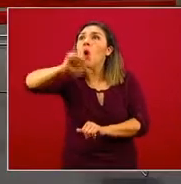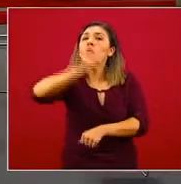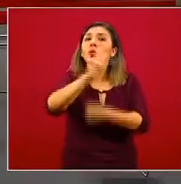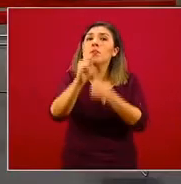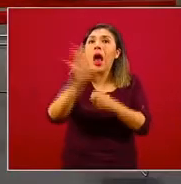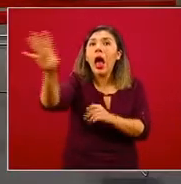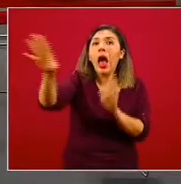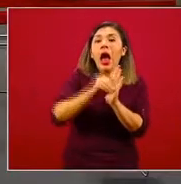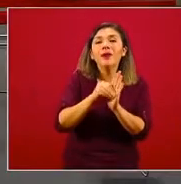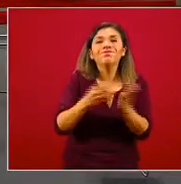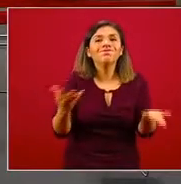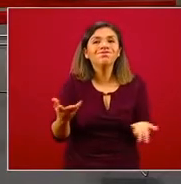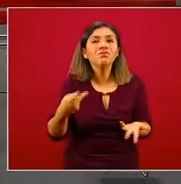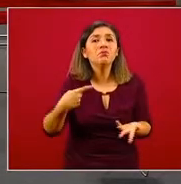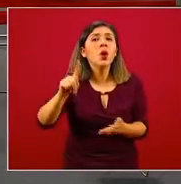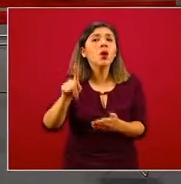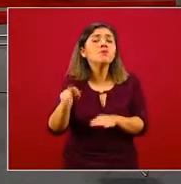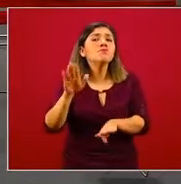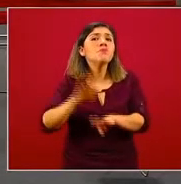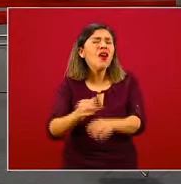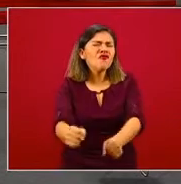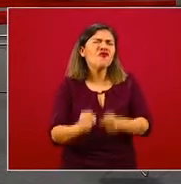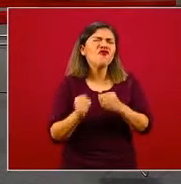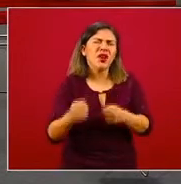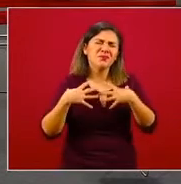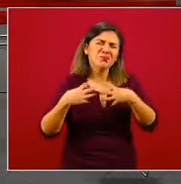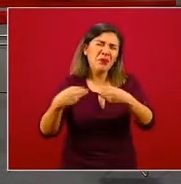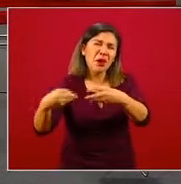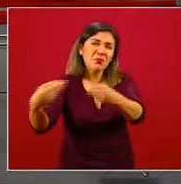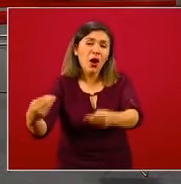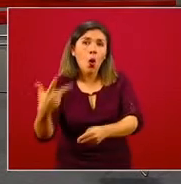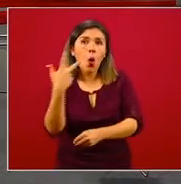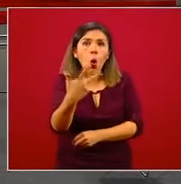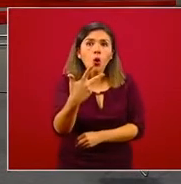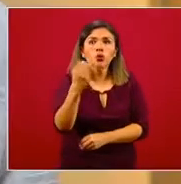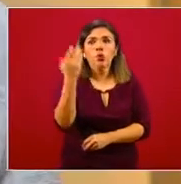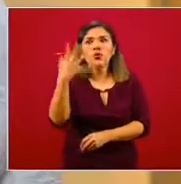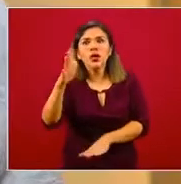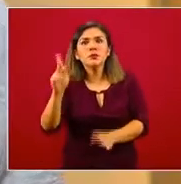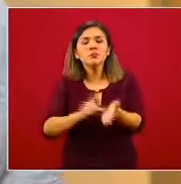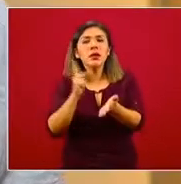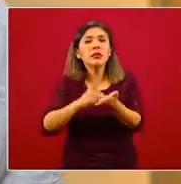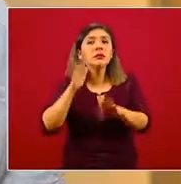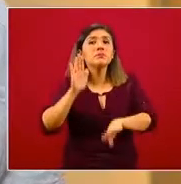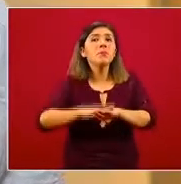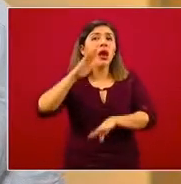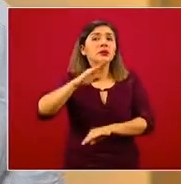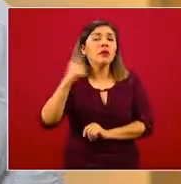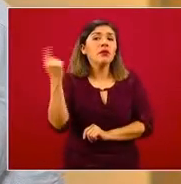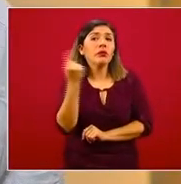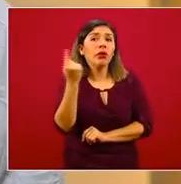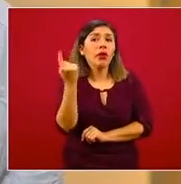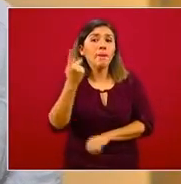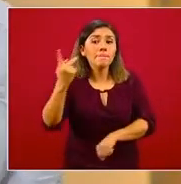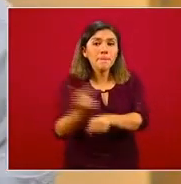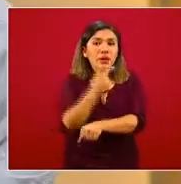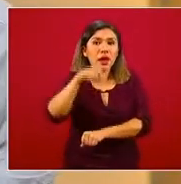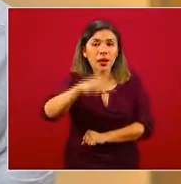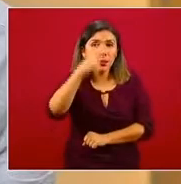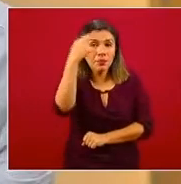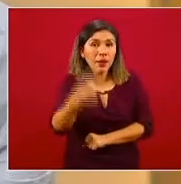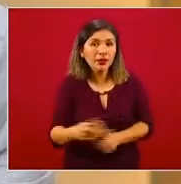the first and they didn't have time to learn from others. And they lived very, very intense